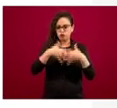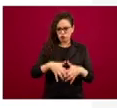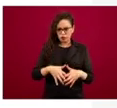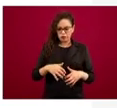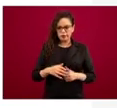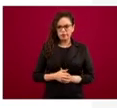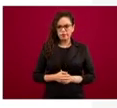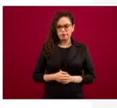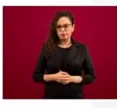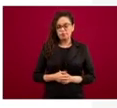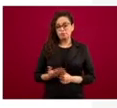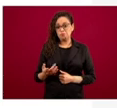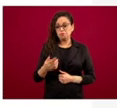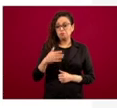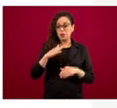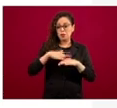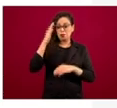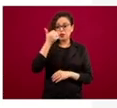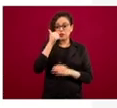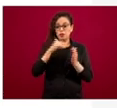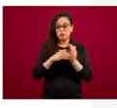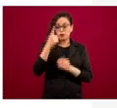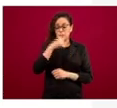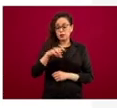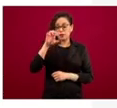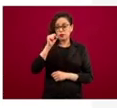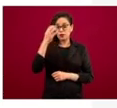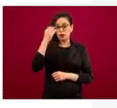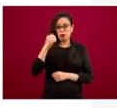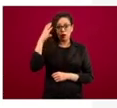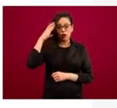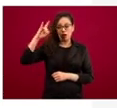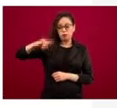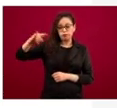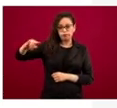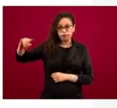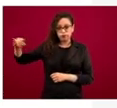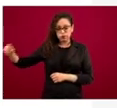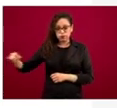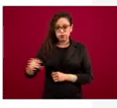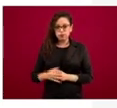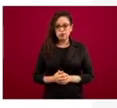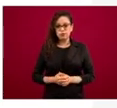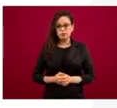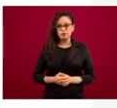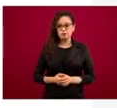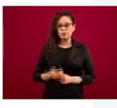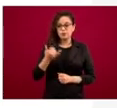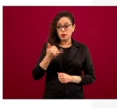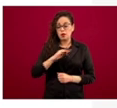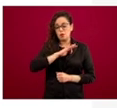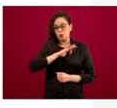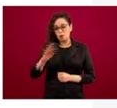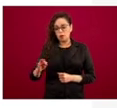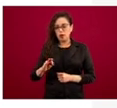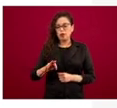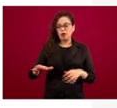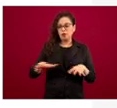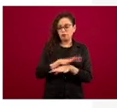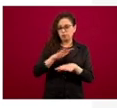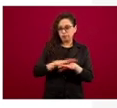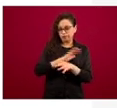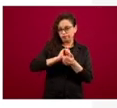146 hospitals, out of which we have 124 who are available. We're talking